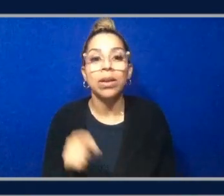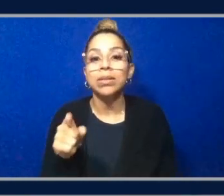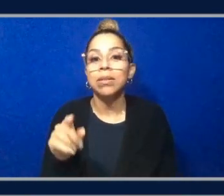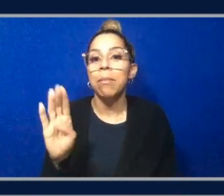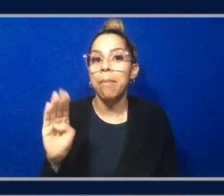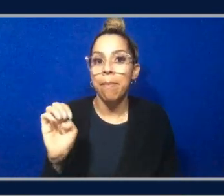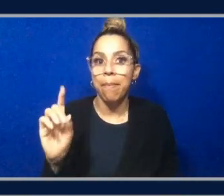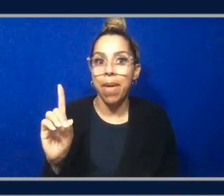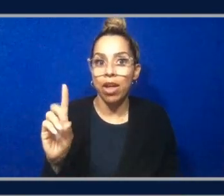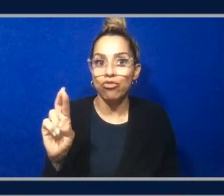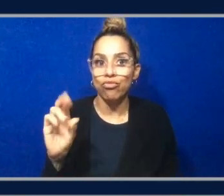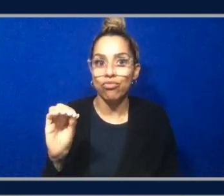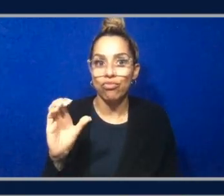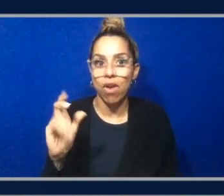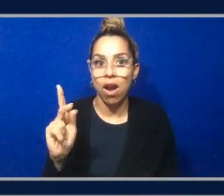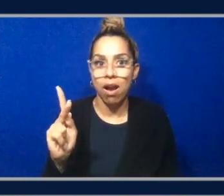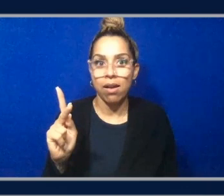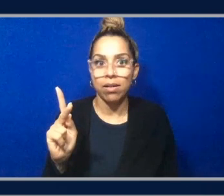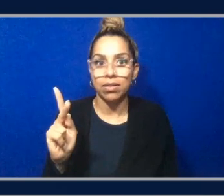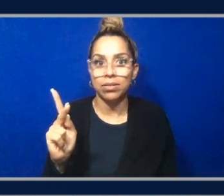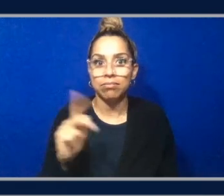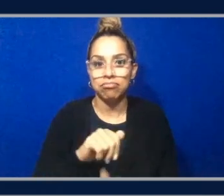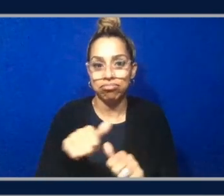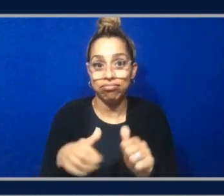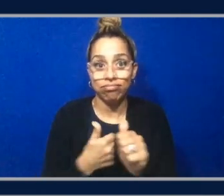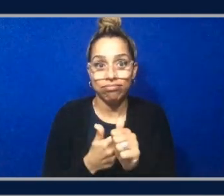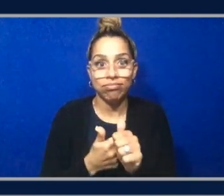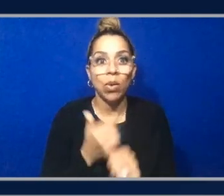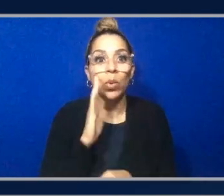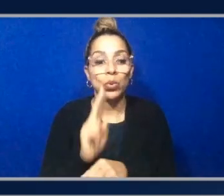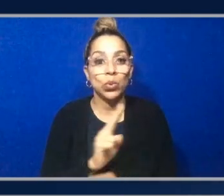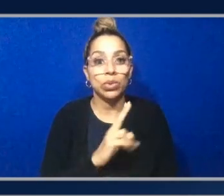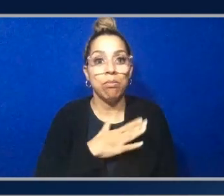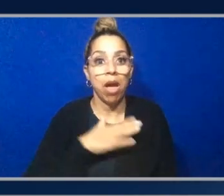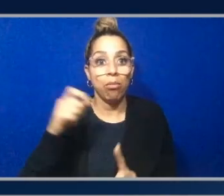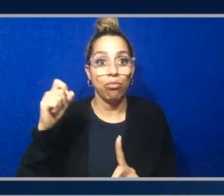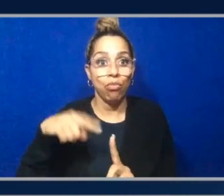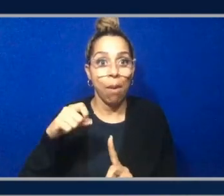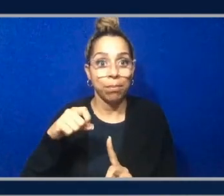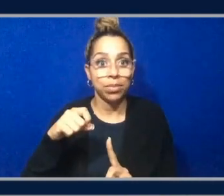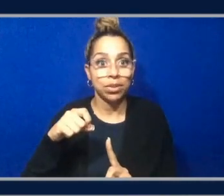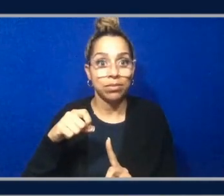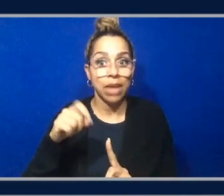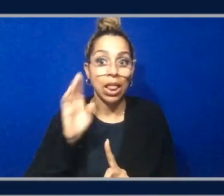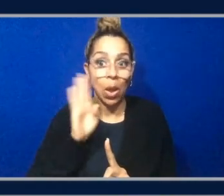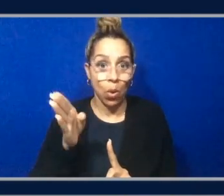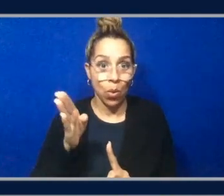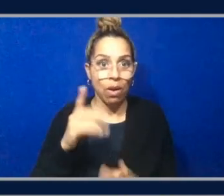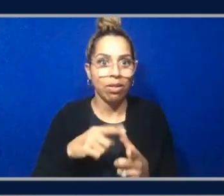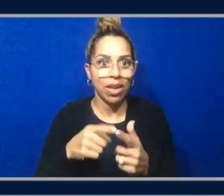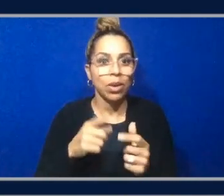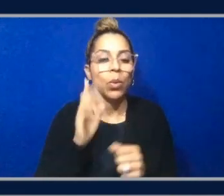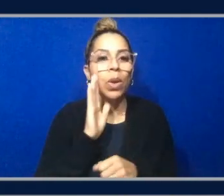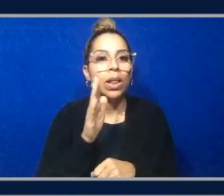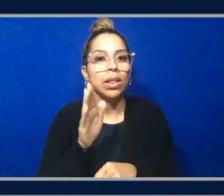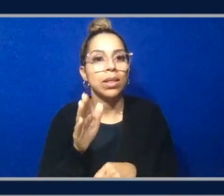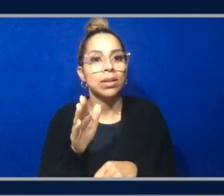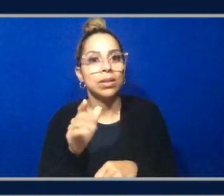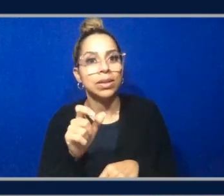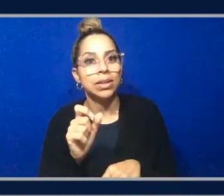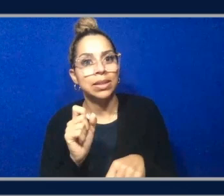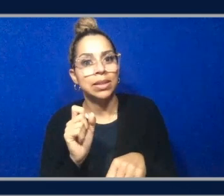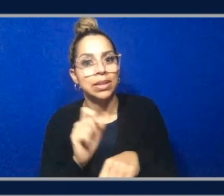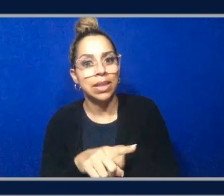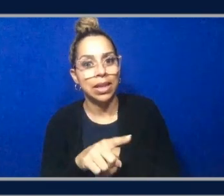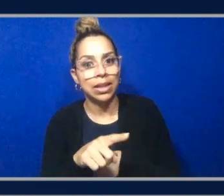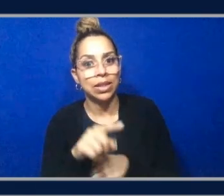scenes Okay. is taking my prompt, basically Yeah. like what I'm saying, and sending it to Claude 3